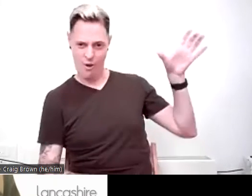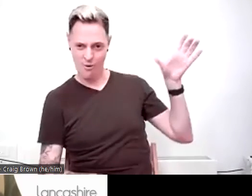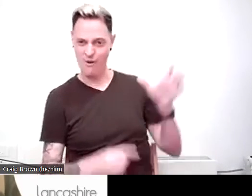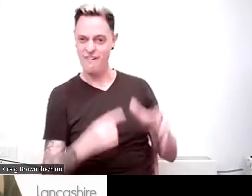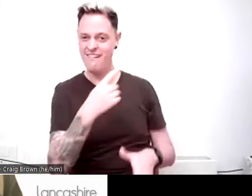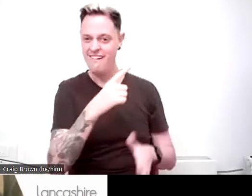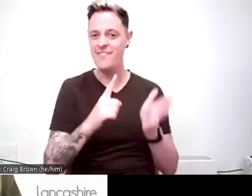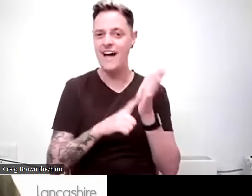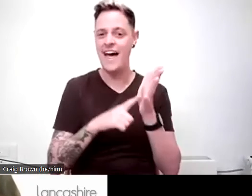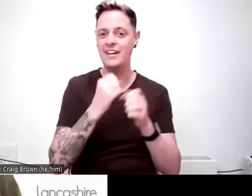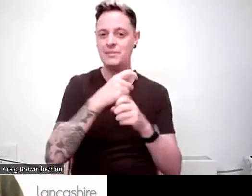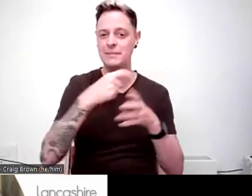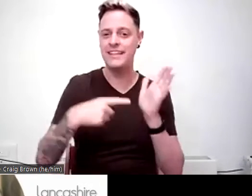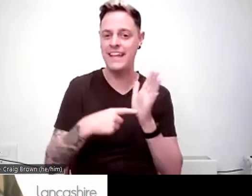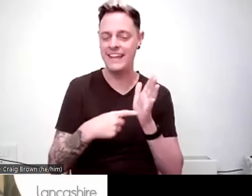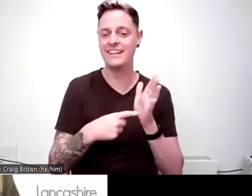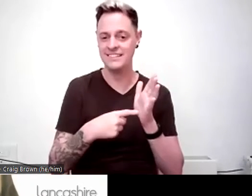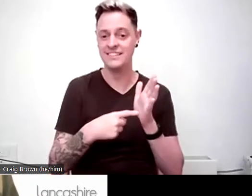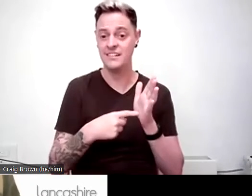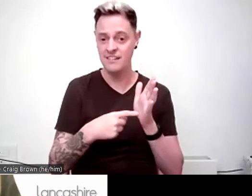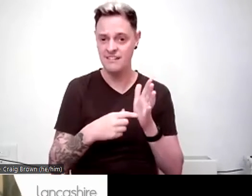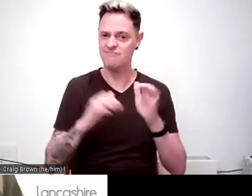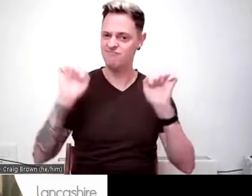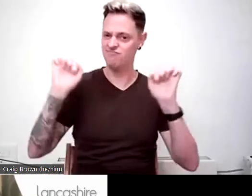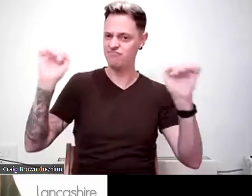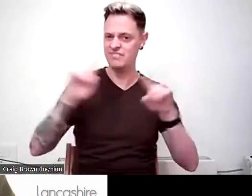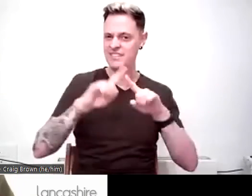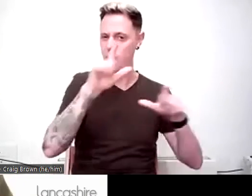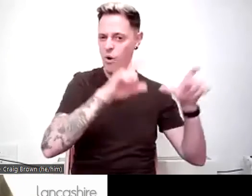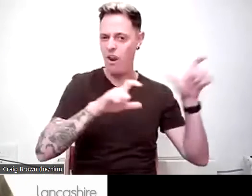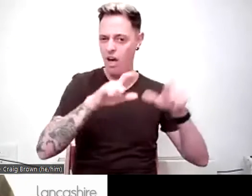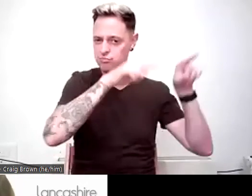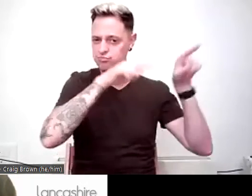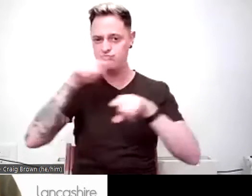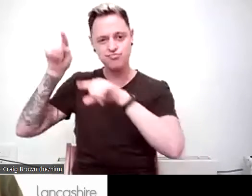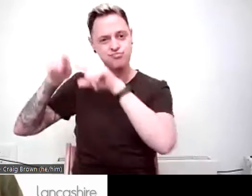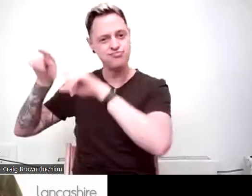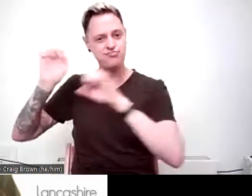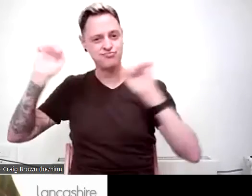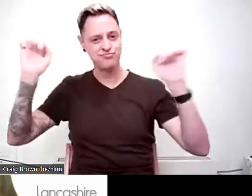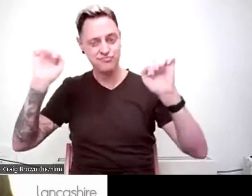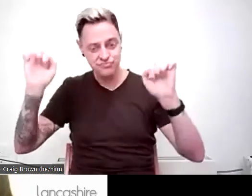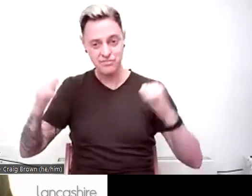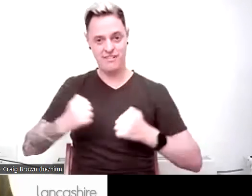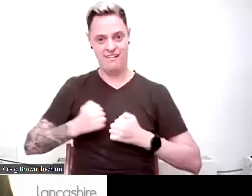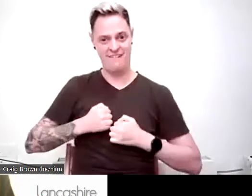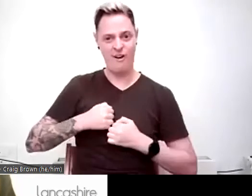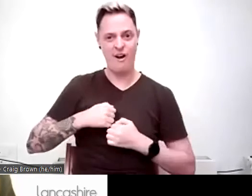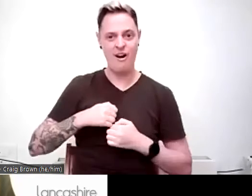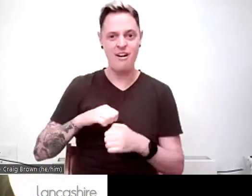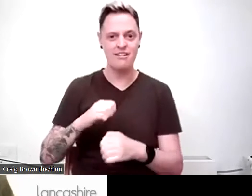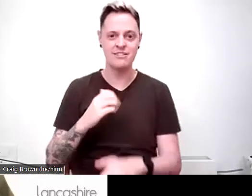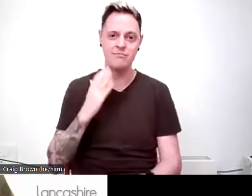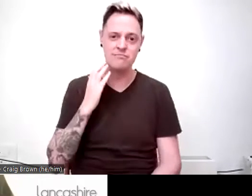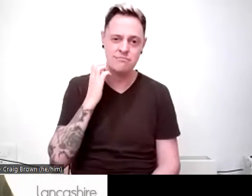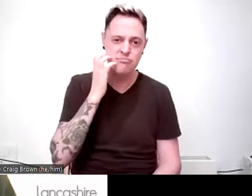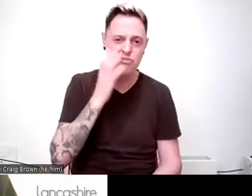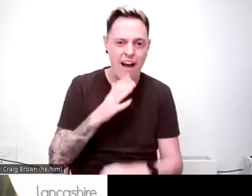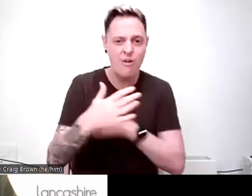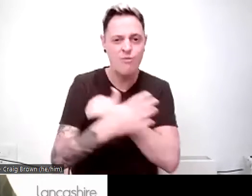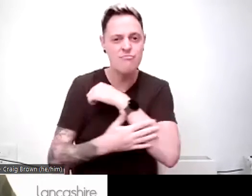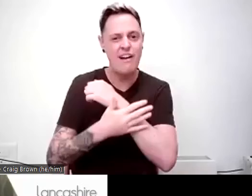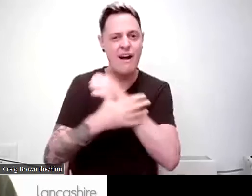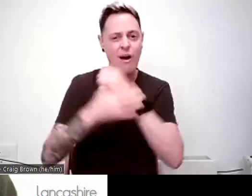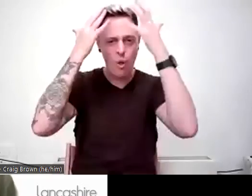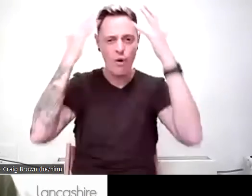Lancashire LGBT, and the LGBT is in different colours. I've got long brown dark curly hair, I've got white